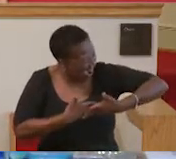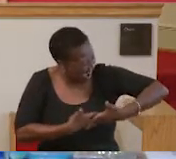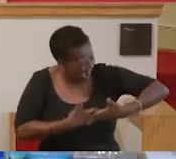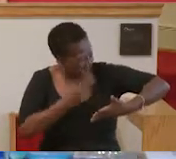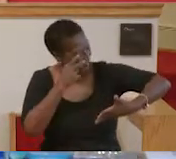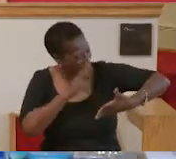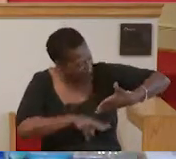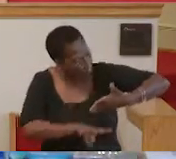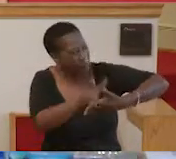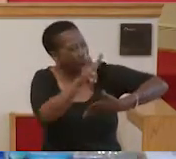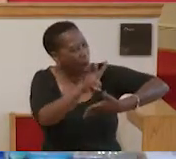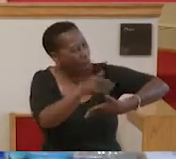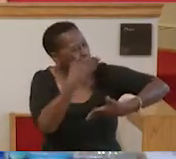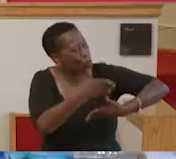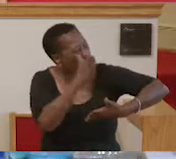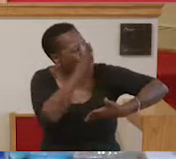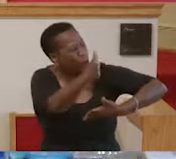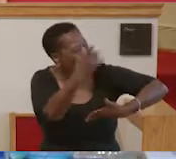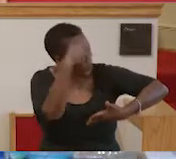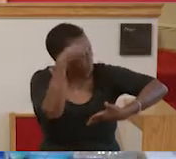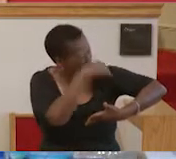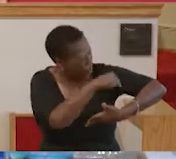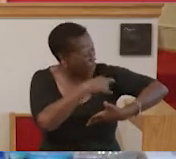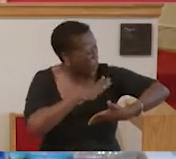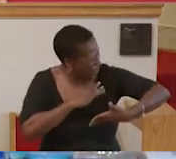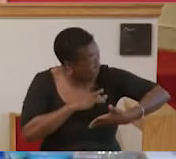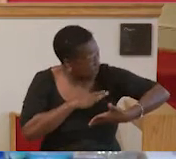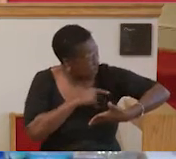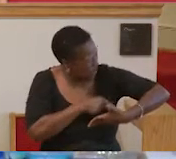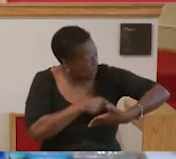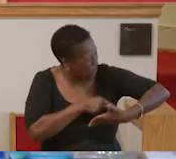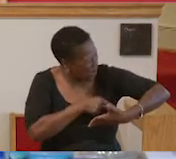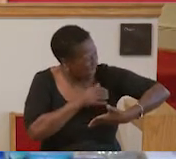forecasted such great things for him or her?